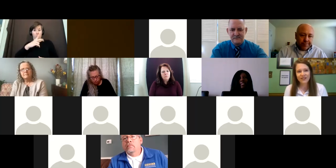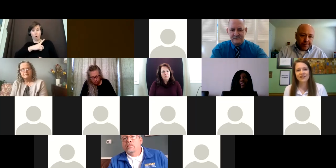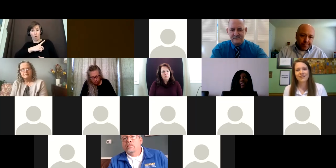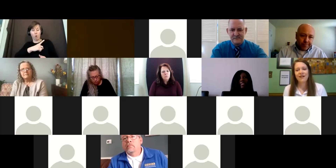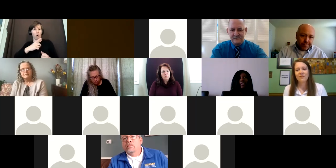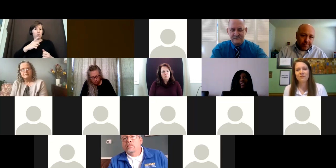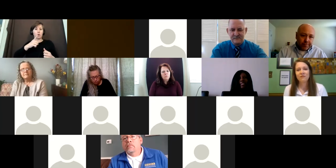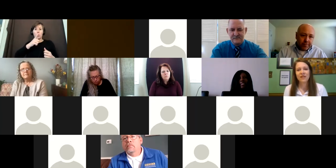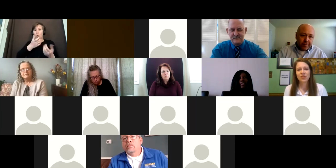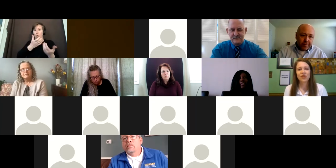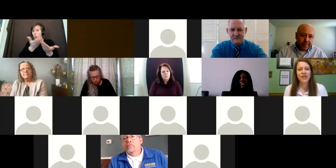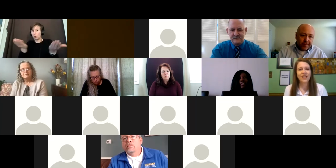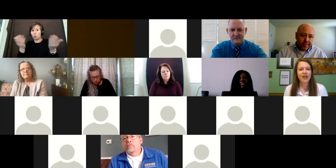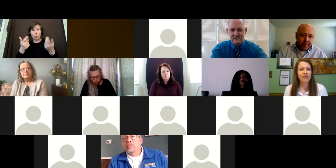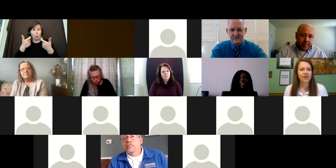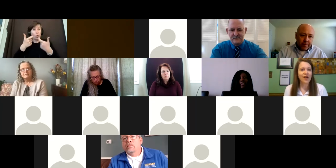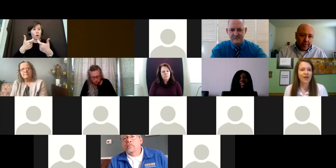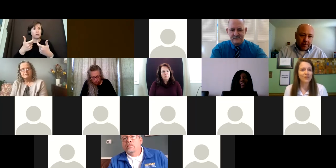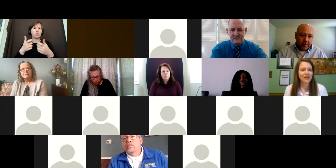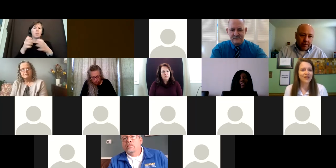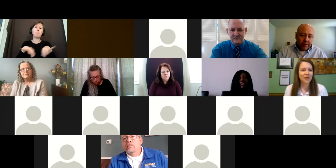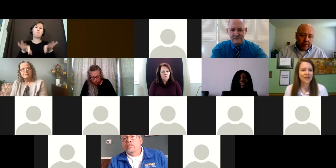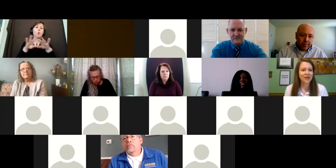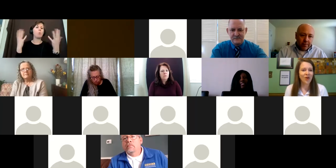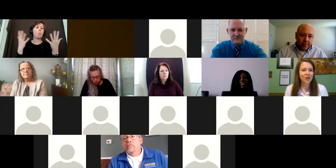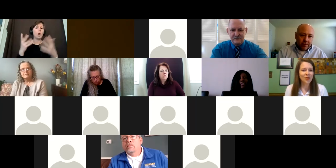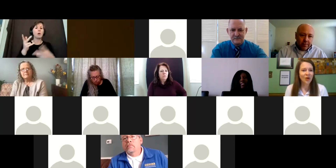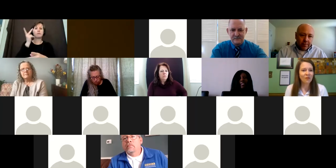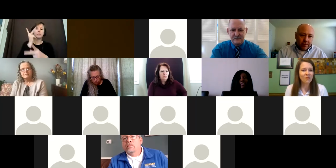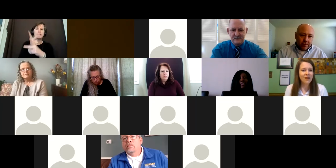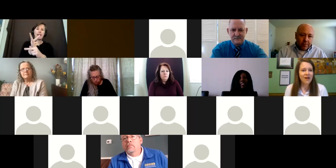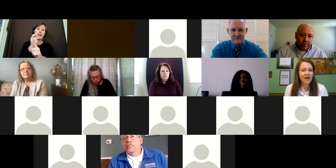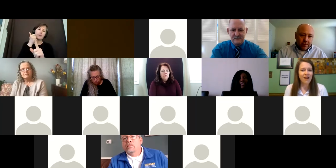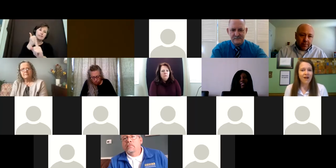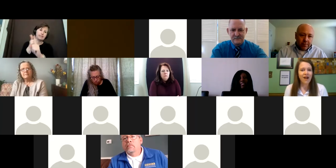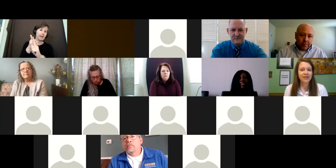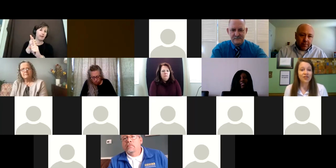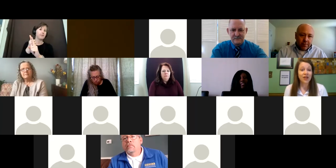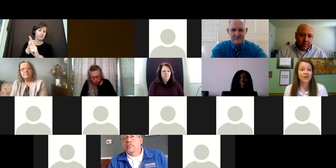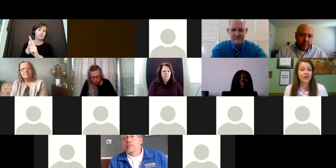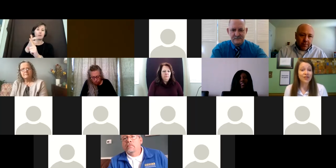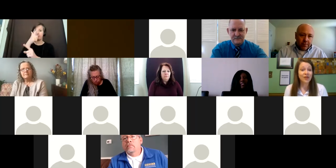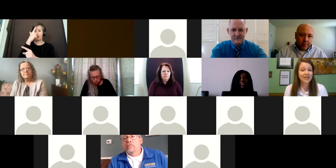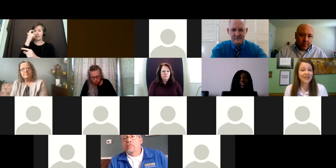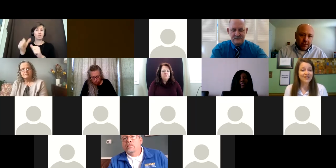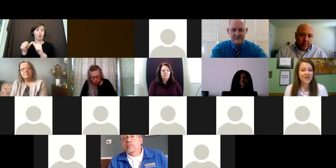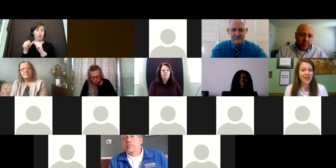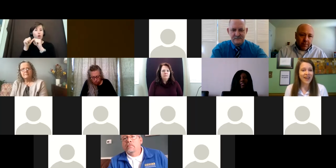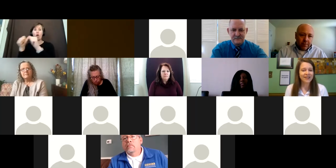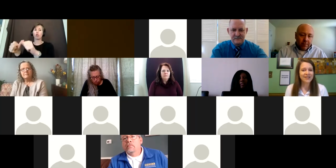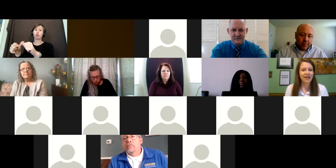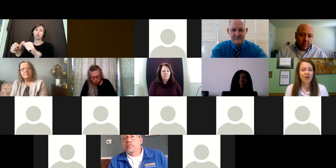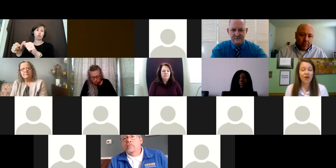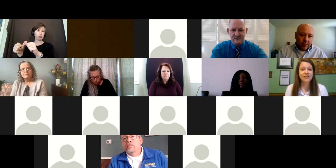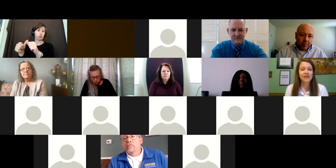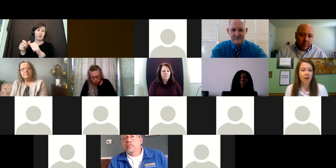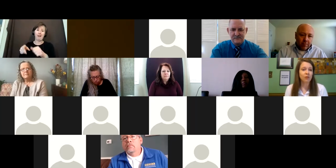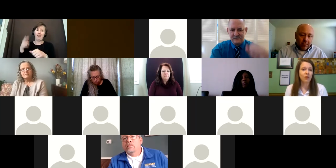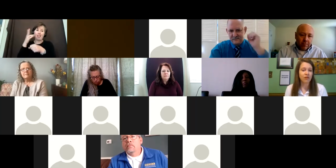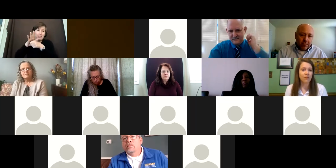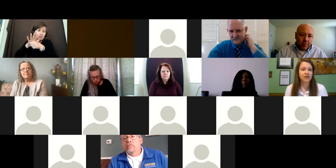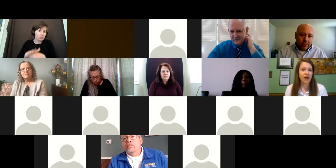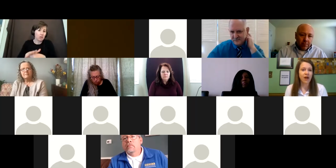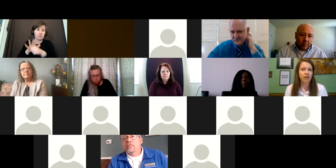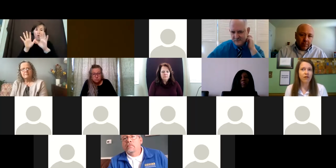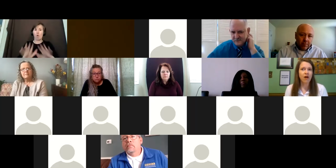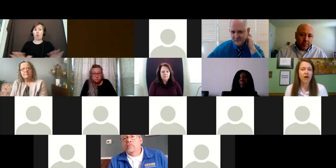watching this, make sure you're taking care of yourselves, because we're in a long-term, highly stressful situation. And across the